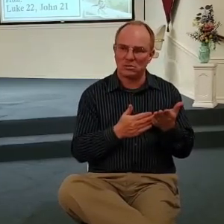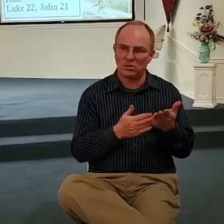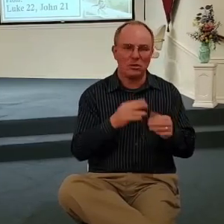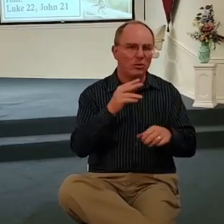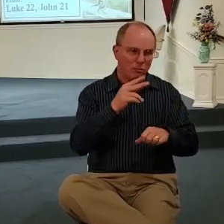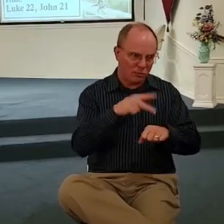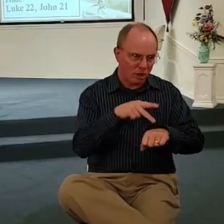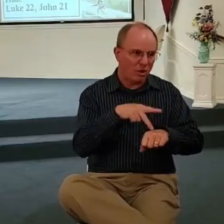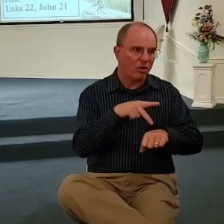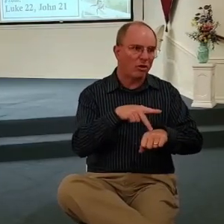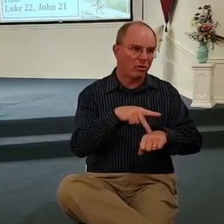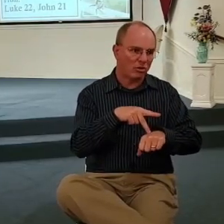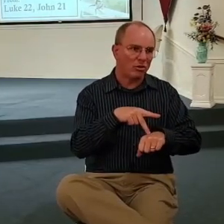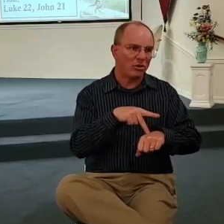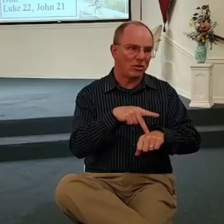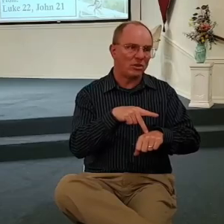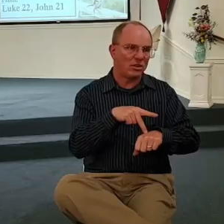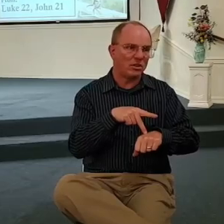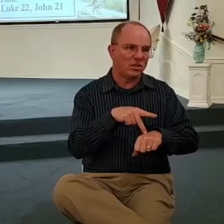Peter